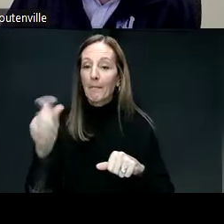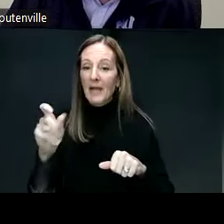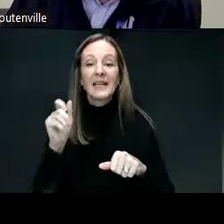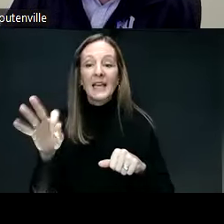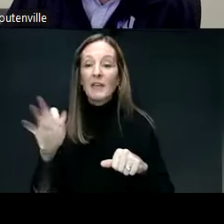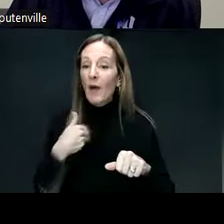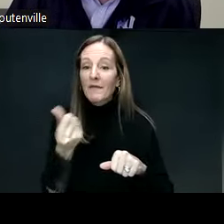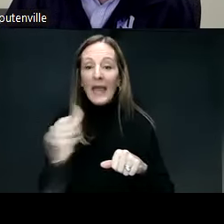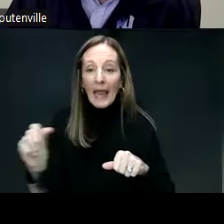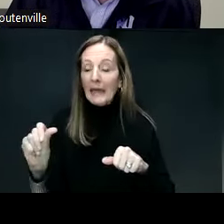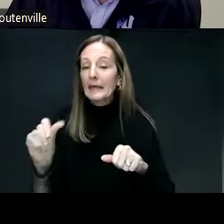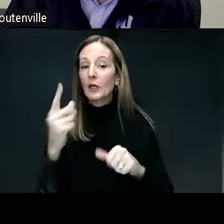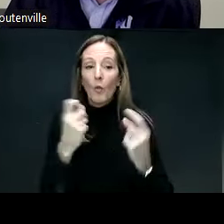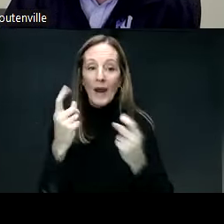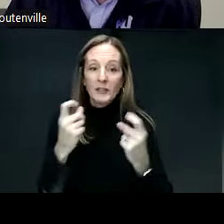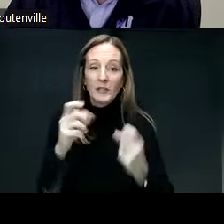at